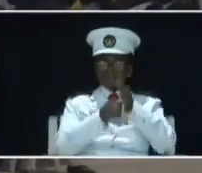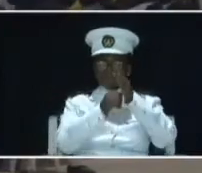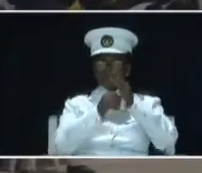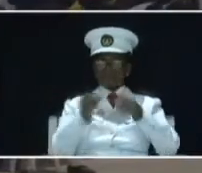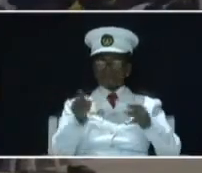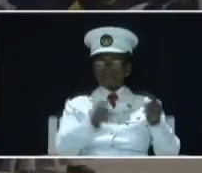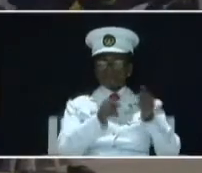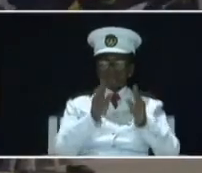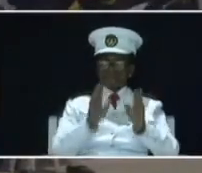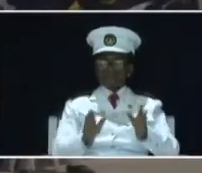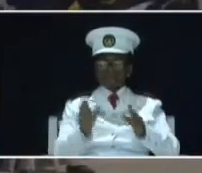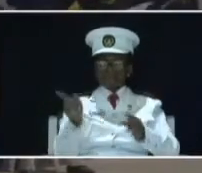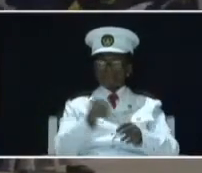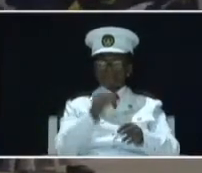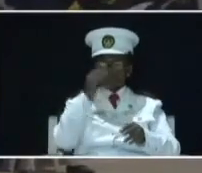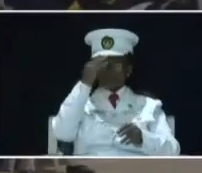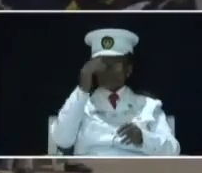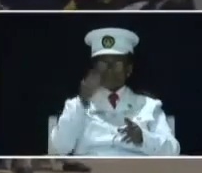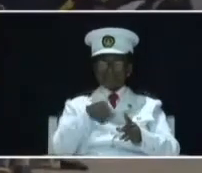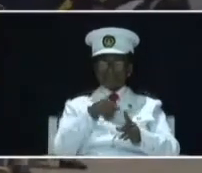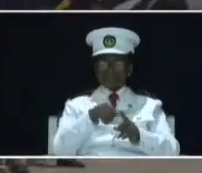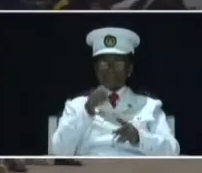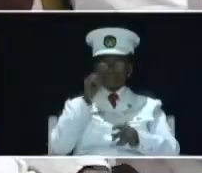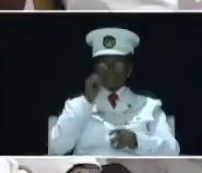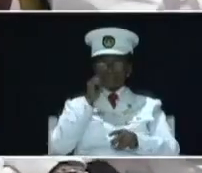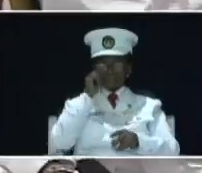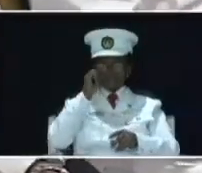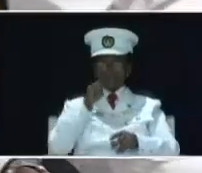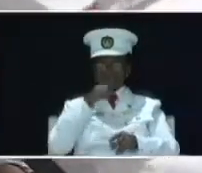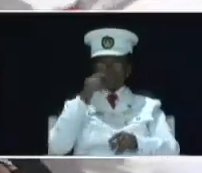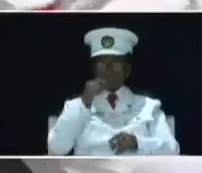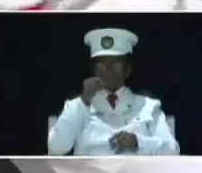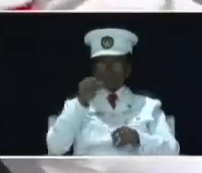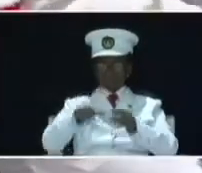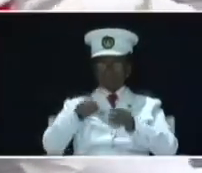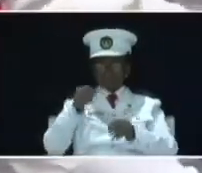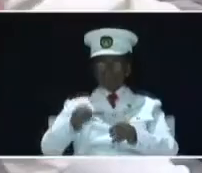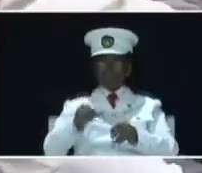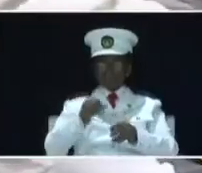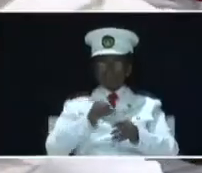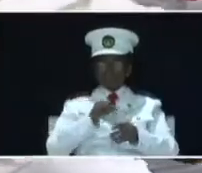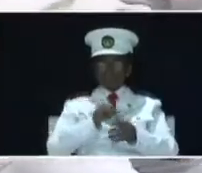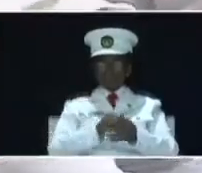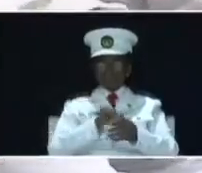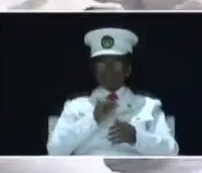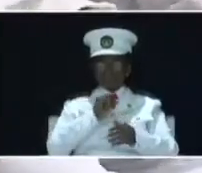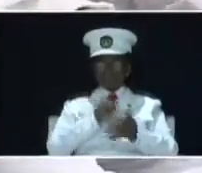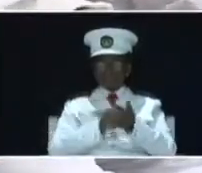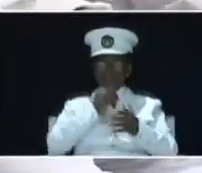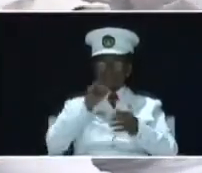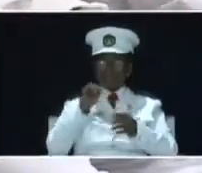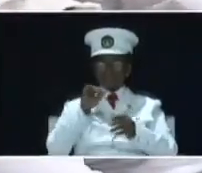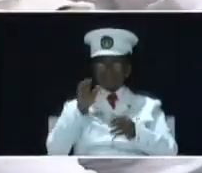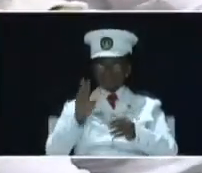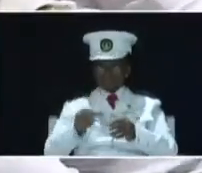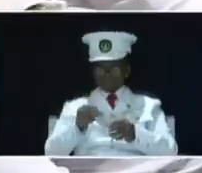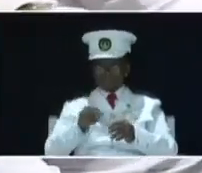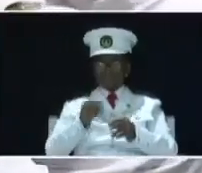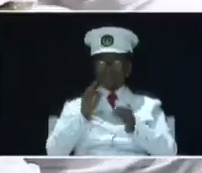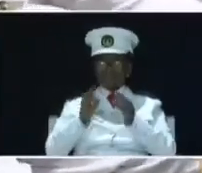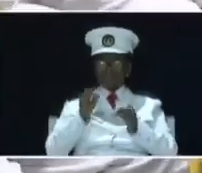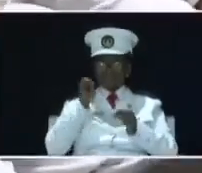And you know, when he says yes, it is yes. If he says no, it is no.